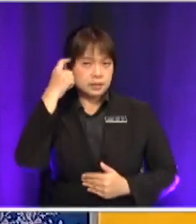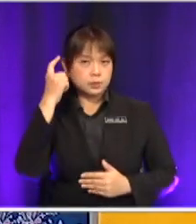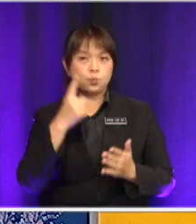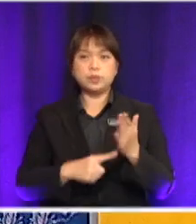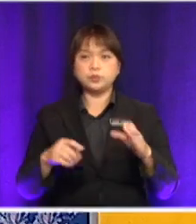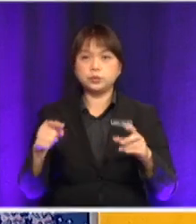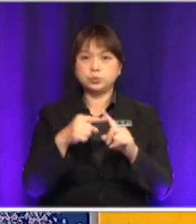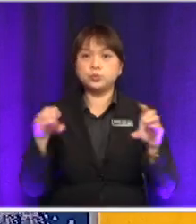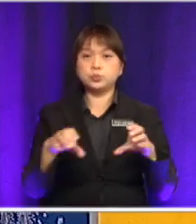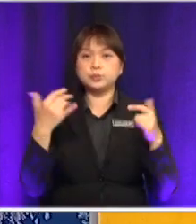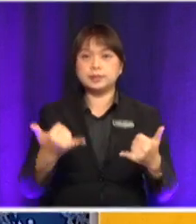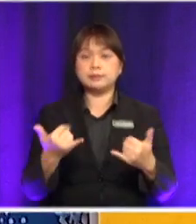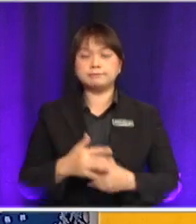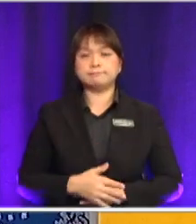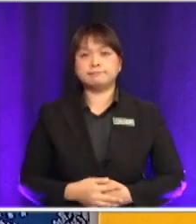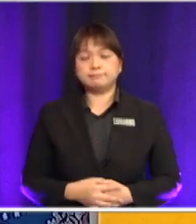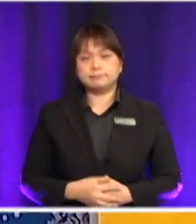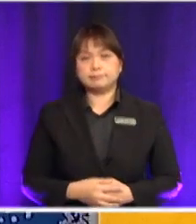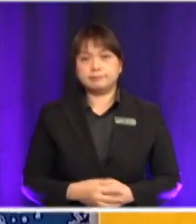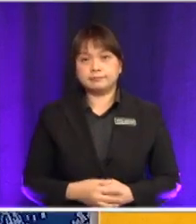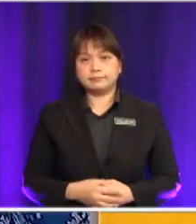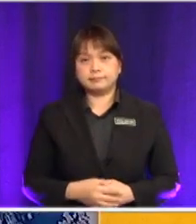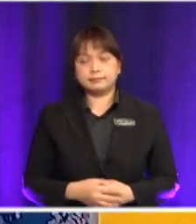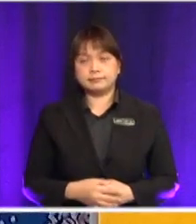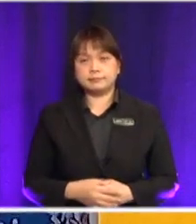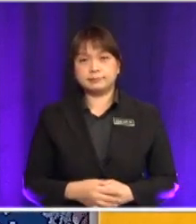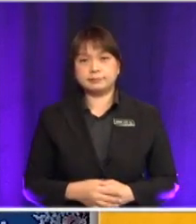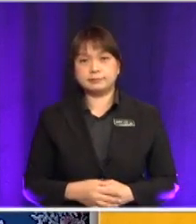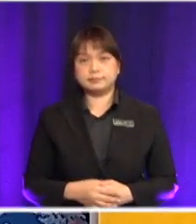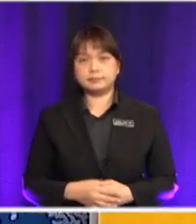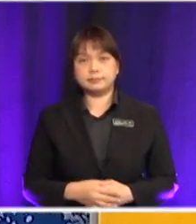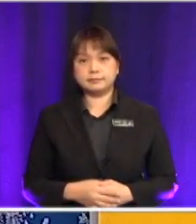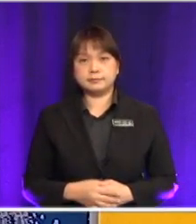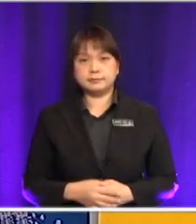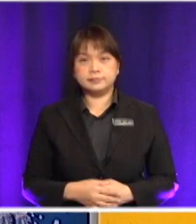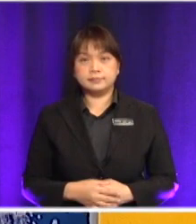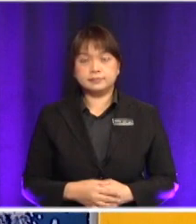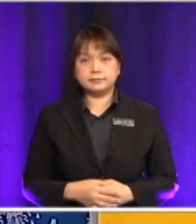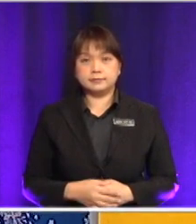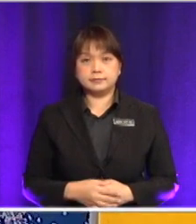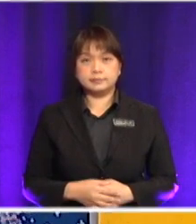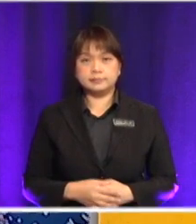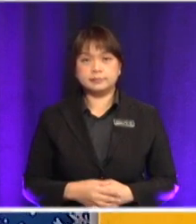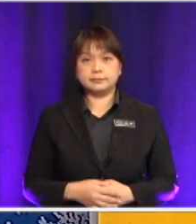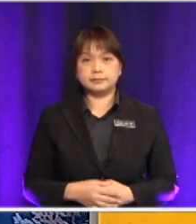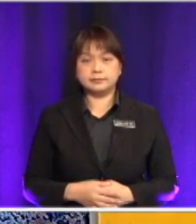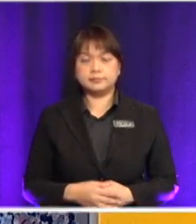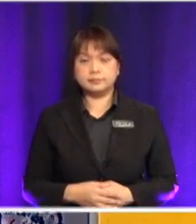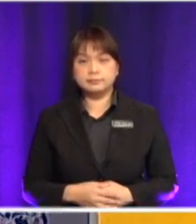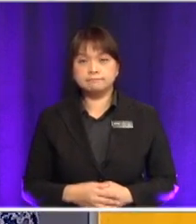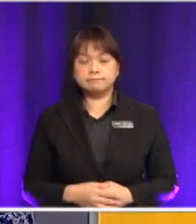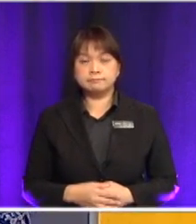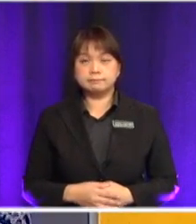let's just check on our pupils. Yes, they at home. look super ready now. I think so. Are you guys ready to share your understanding of your